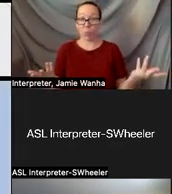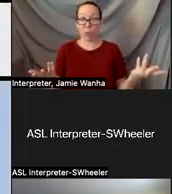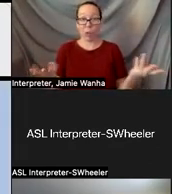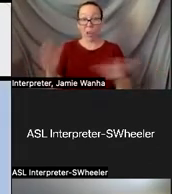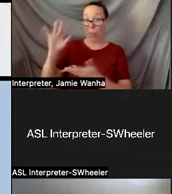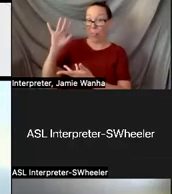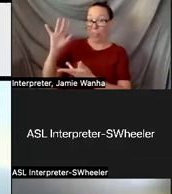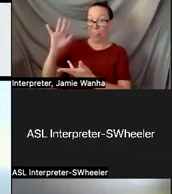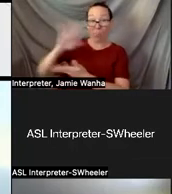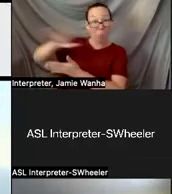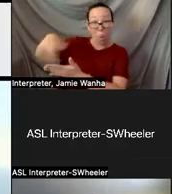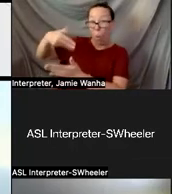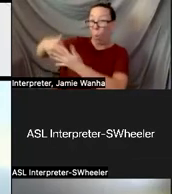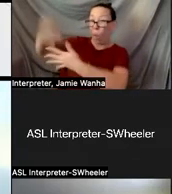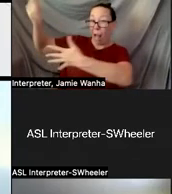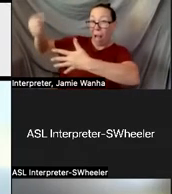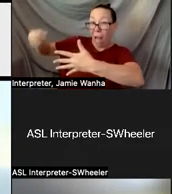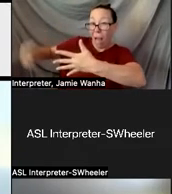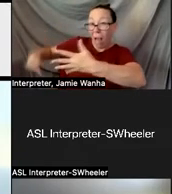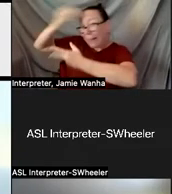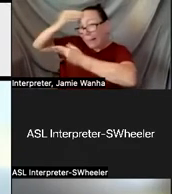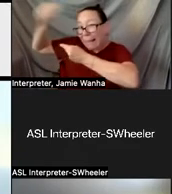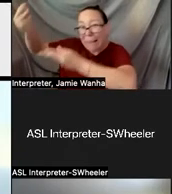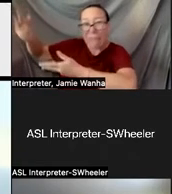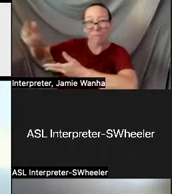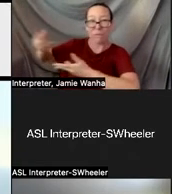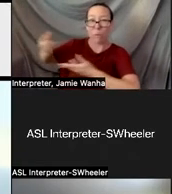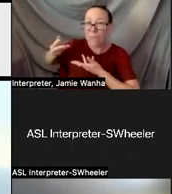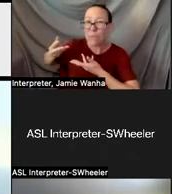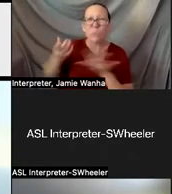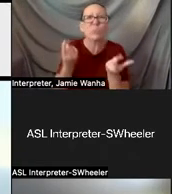what to do with this? I mean, we just don't want to report and do nothing.